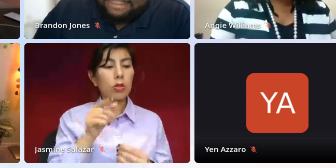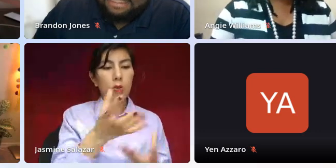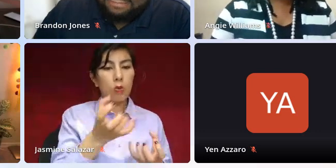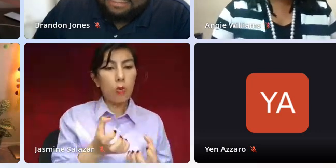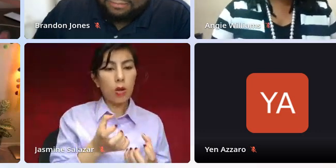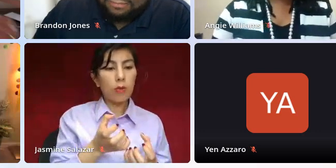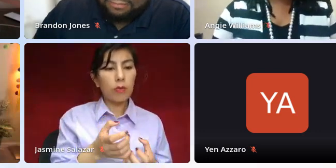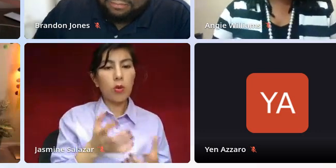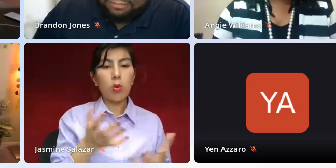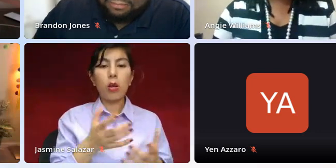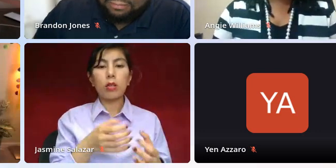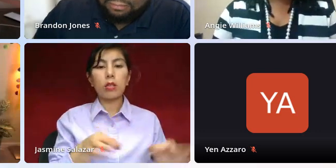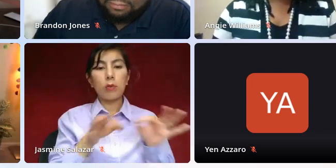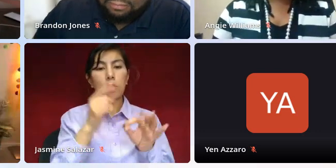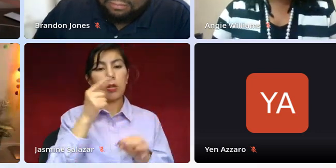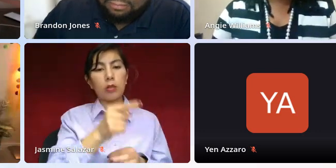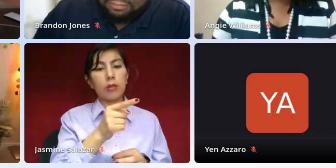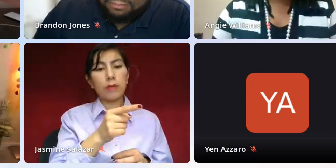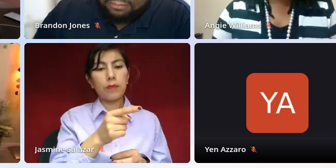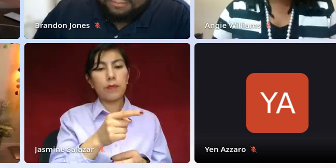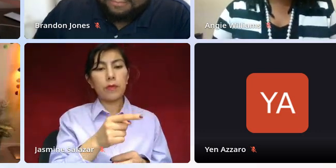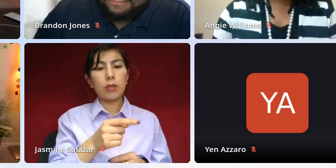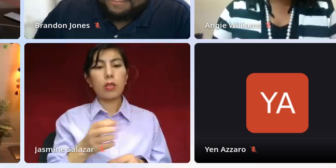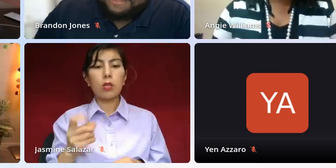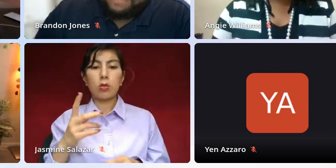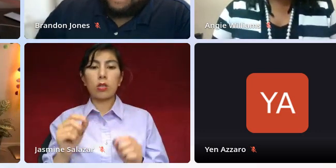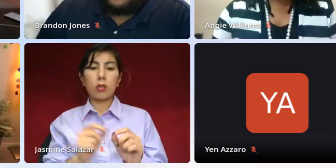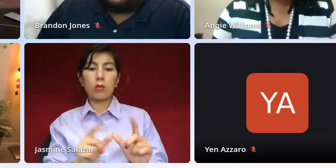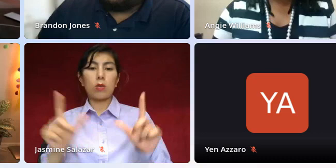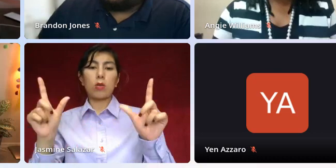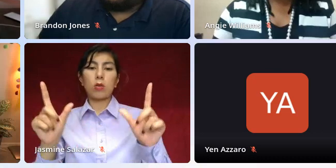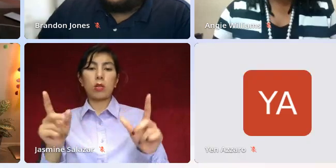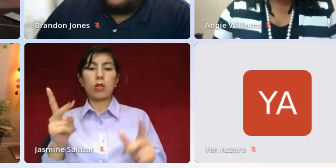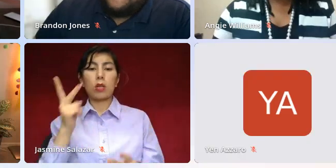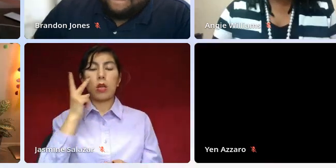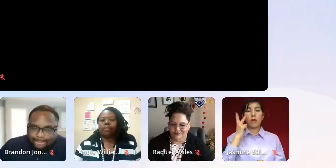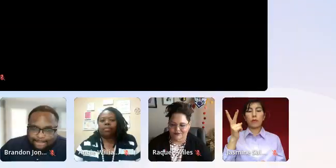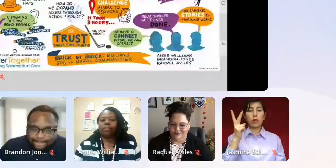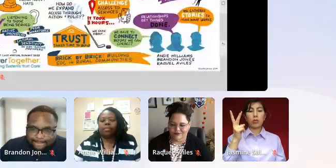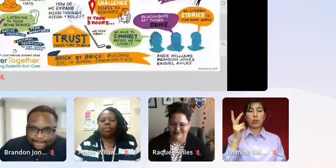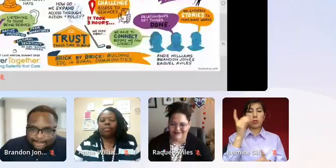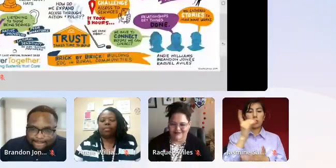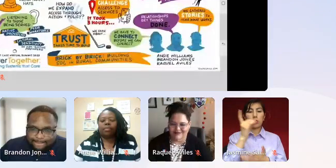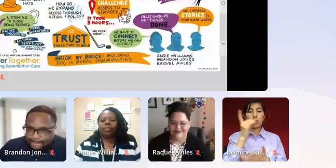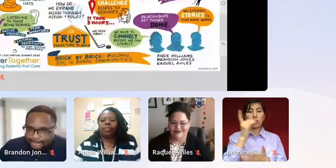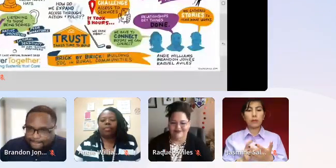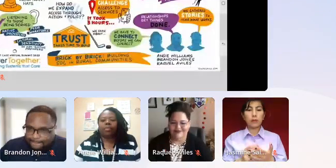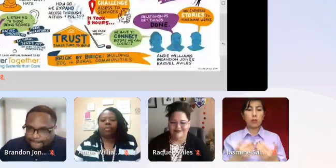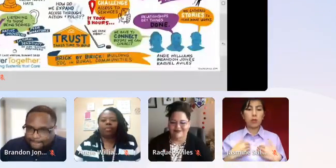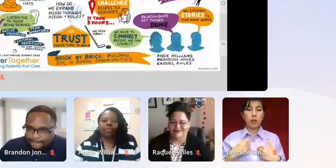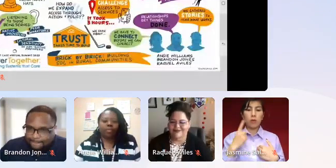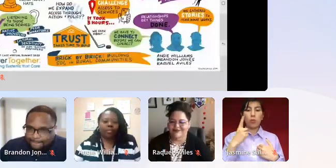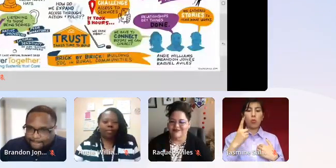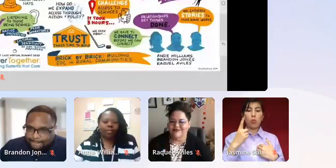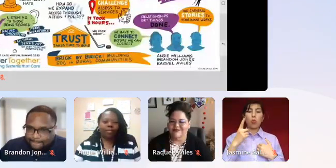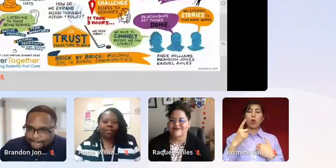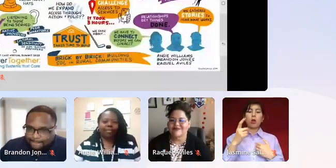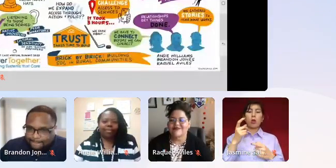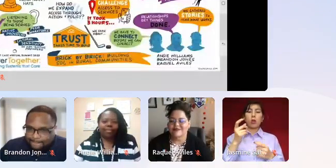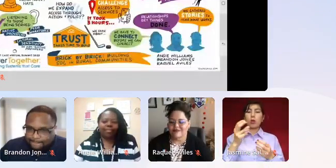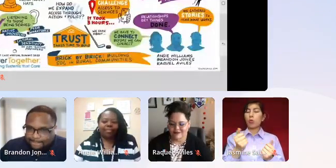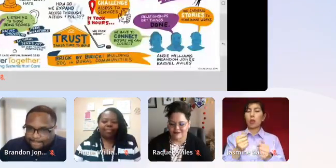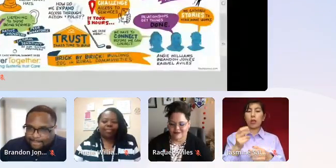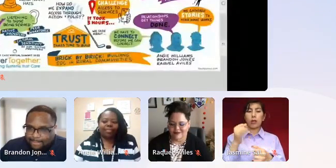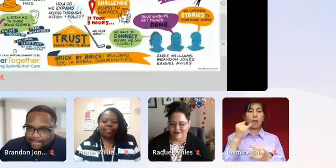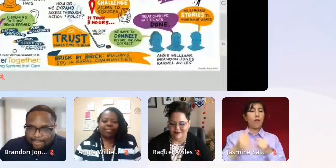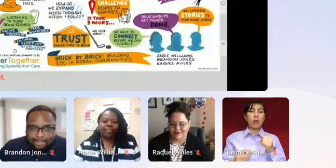important point. So let's bring up our visual, and I'm going to have just one quick sort of final word from each of you. So